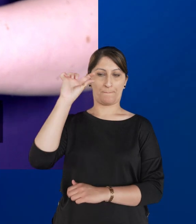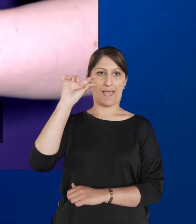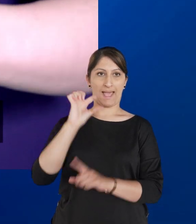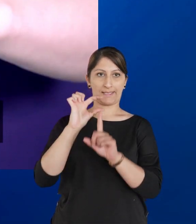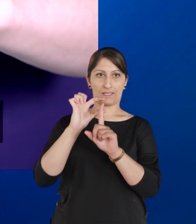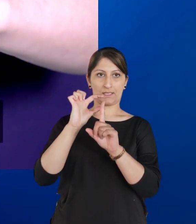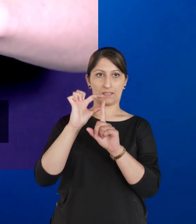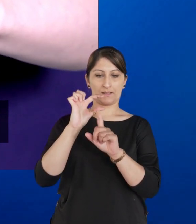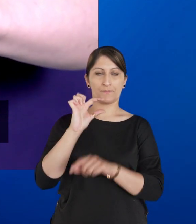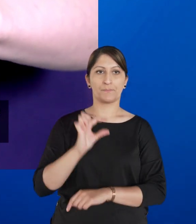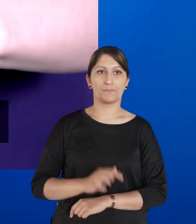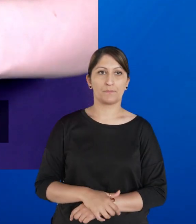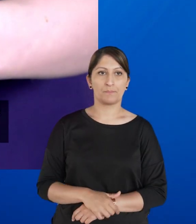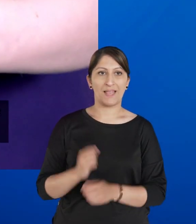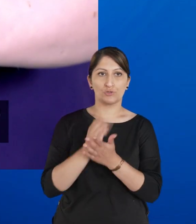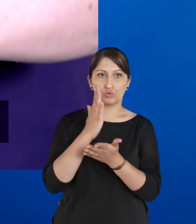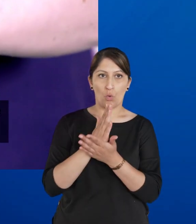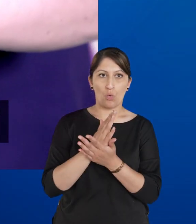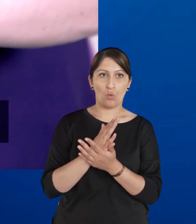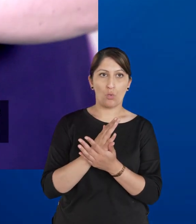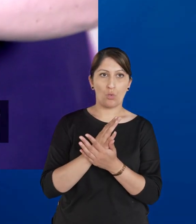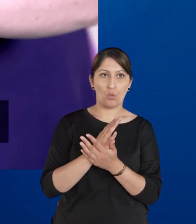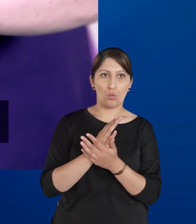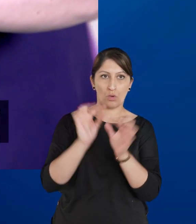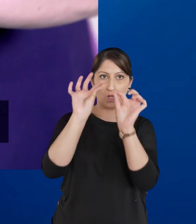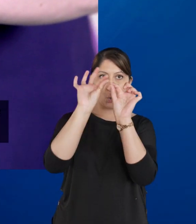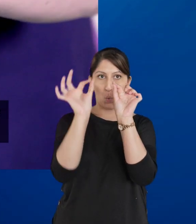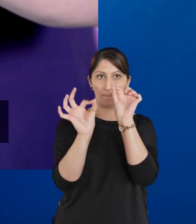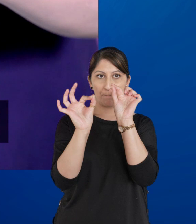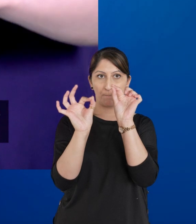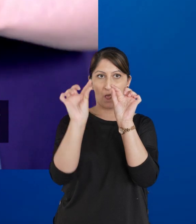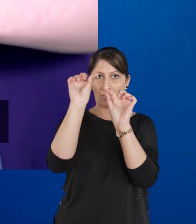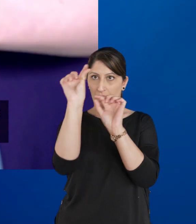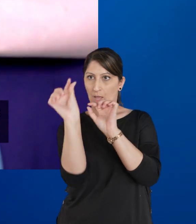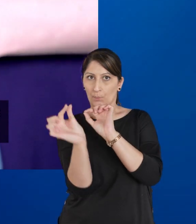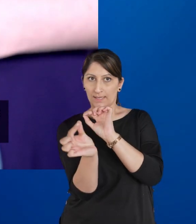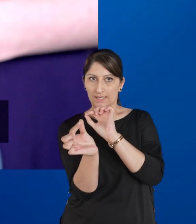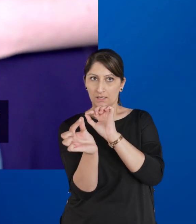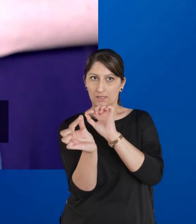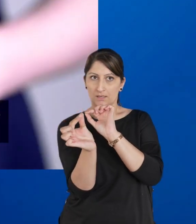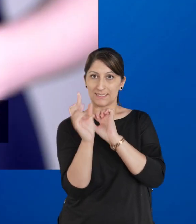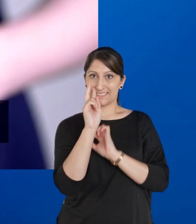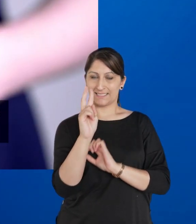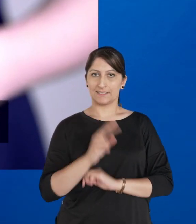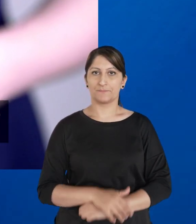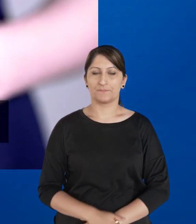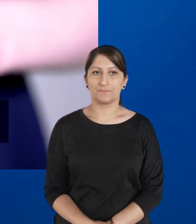mould. Make sure that the back hearing aid piece slides into the hole between your finger and your thumb.